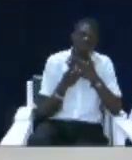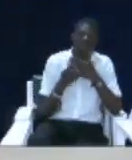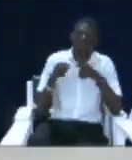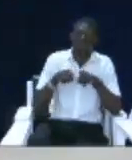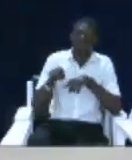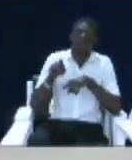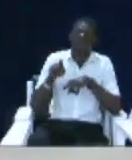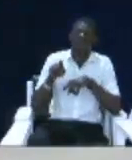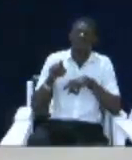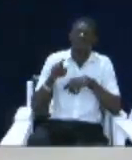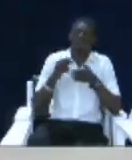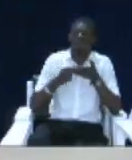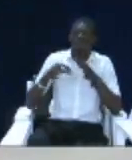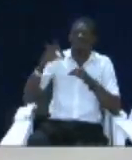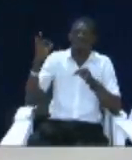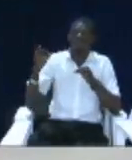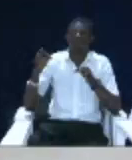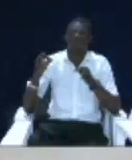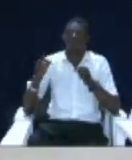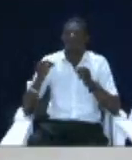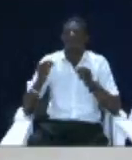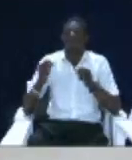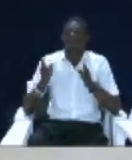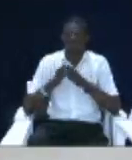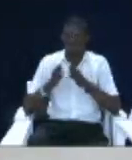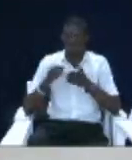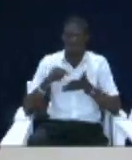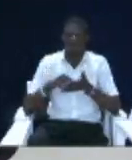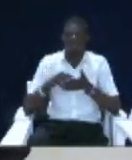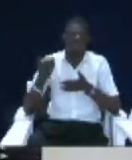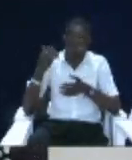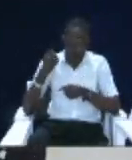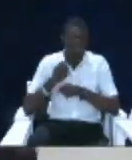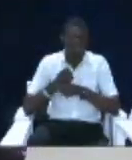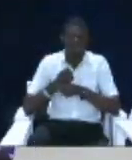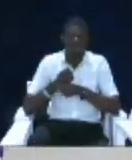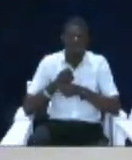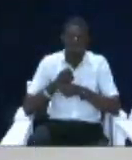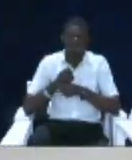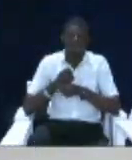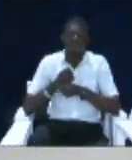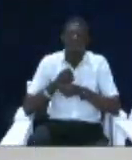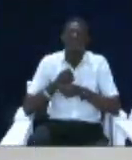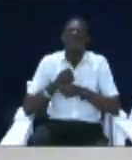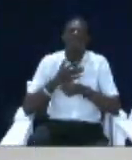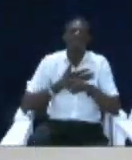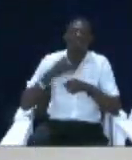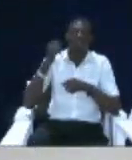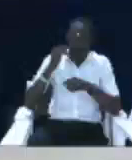the Holy Ghost Congress this year. So my testimony is